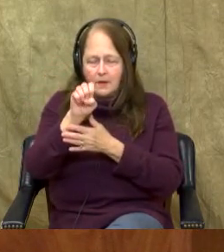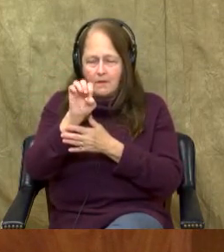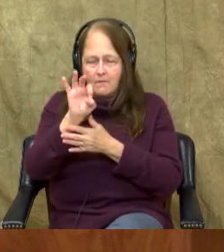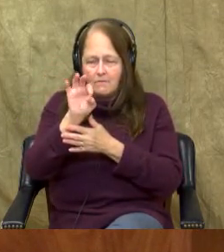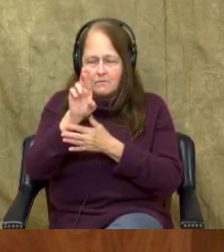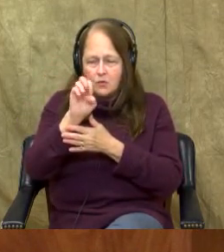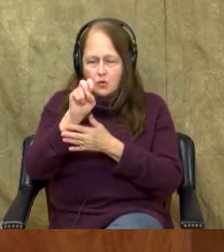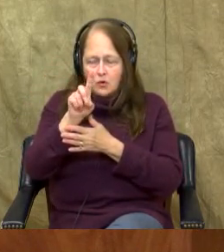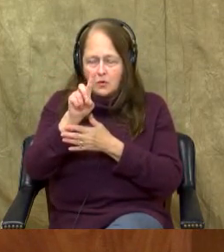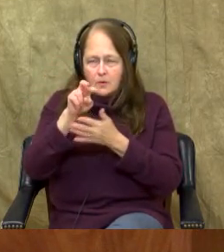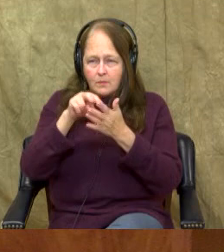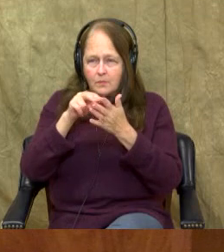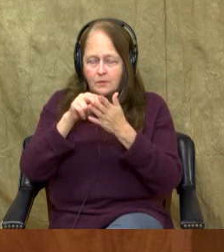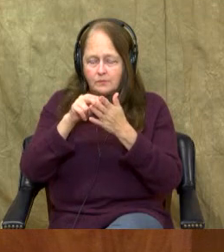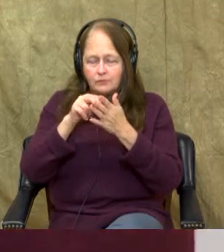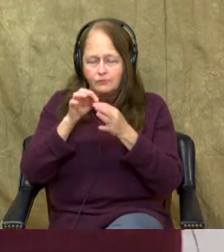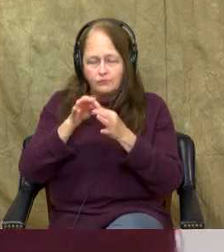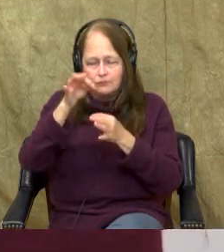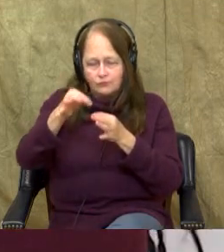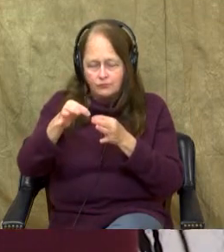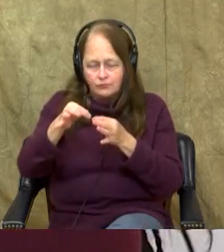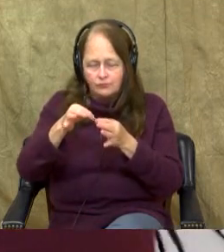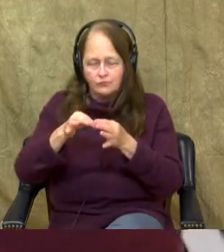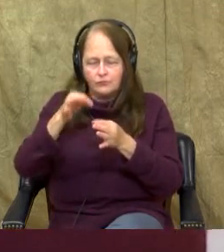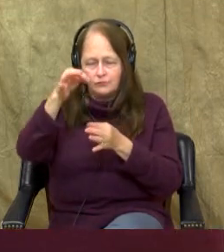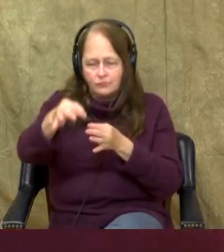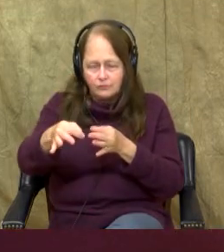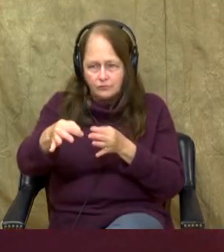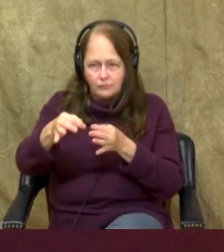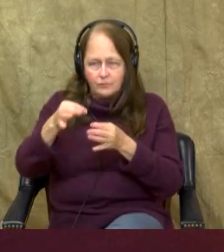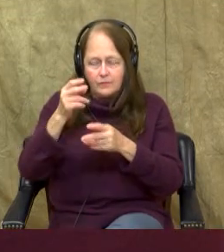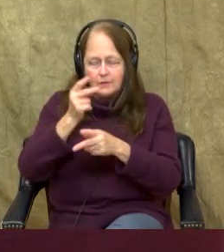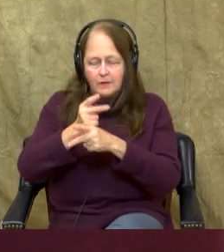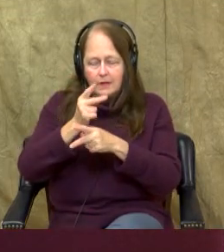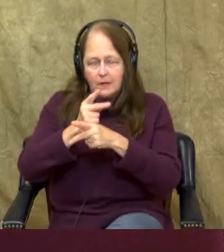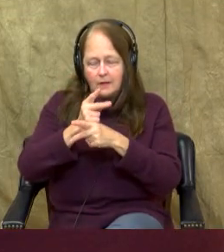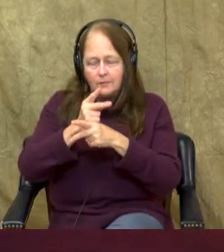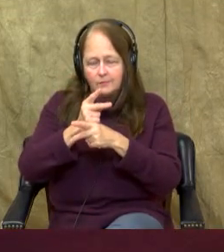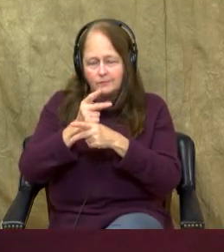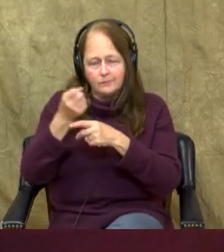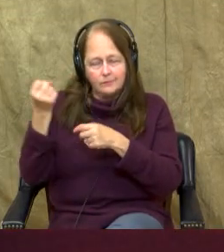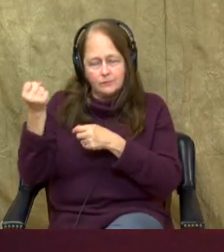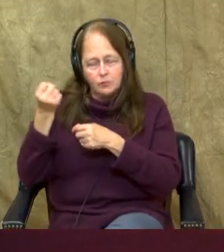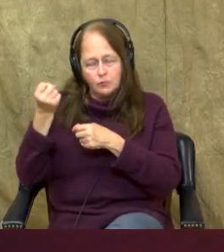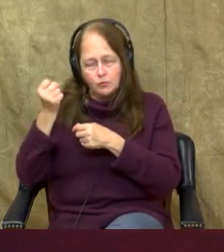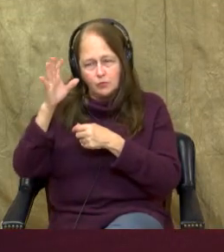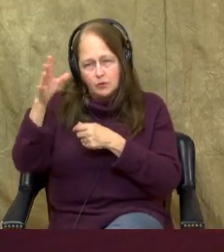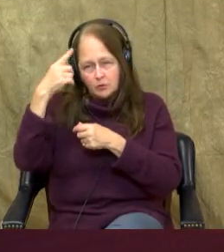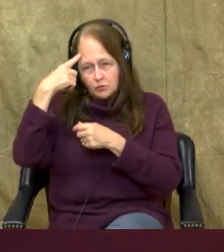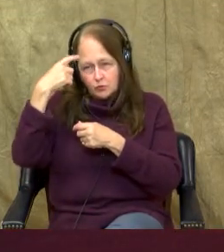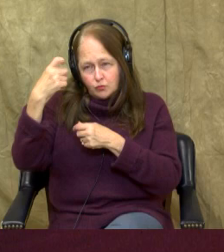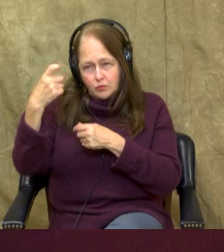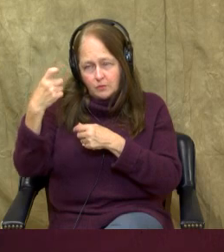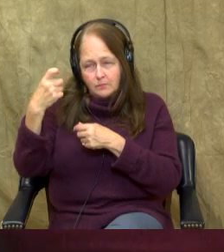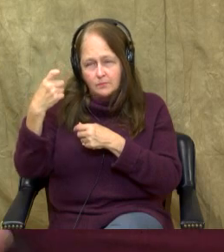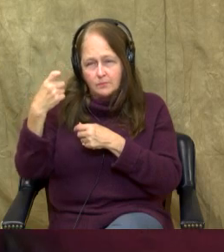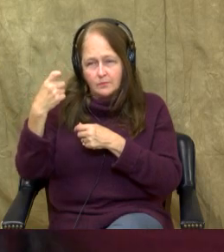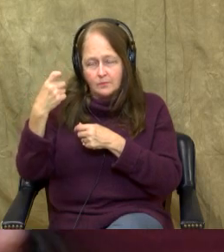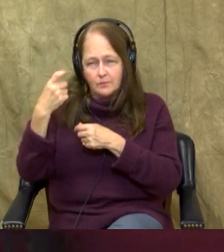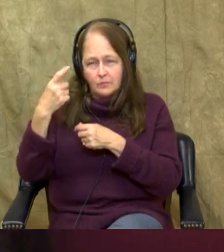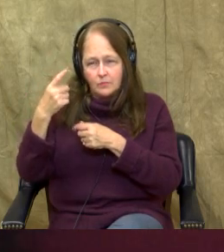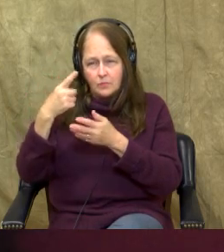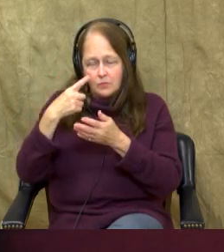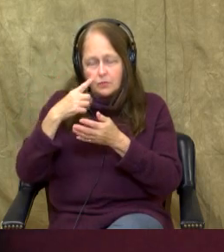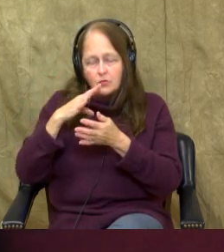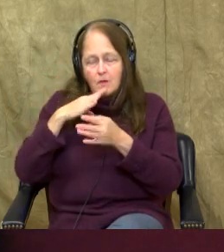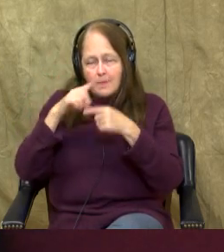it means that it's being postponed, delayed, or put on hold. So as we discussed in the beginning, when we talk about